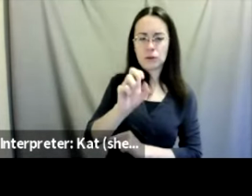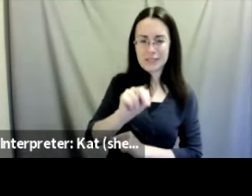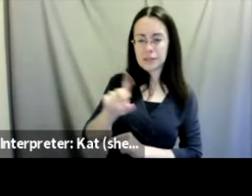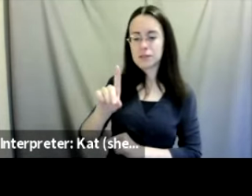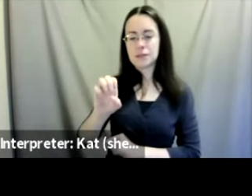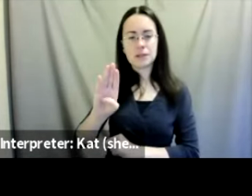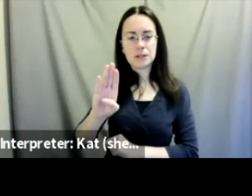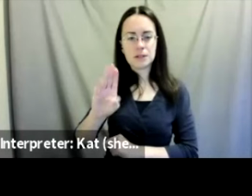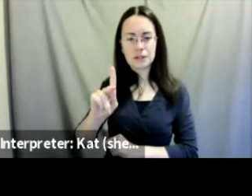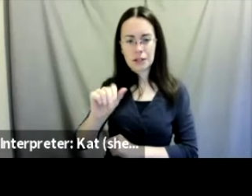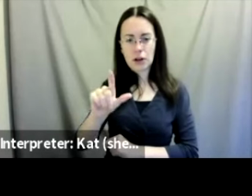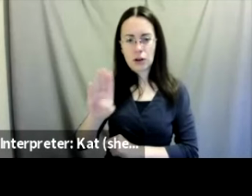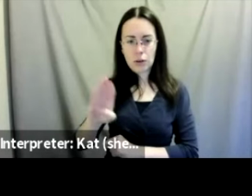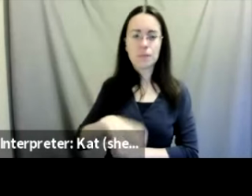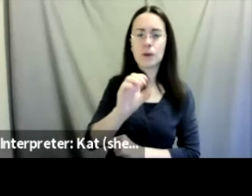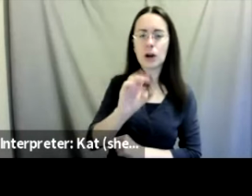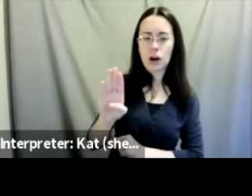counties.